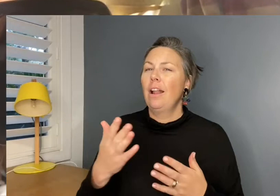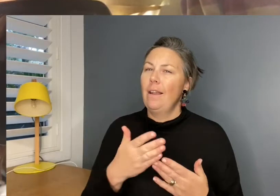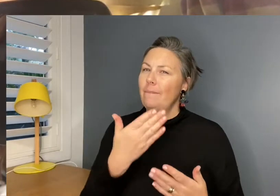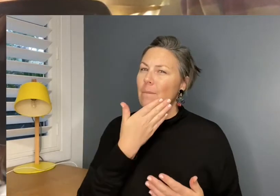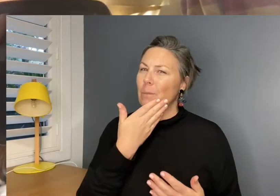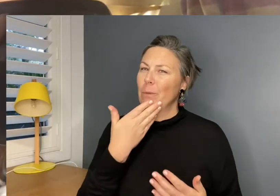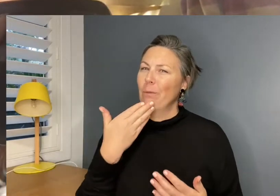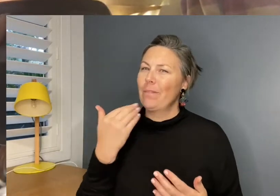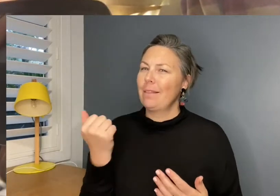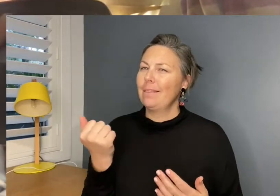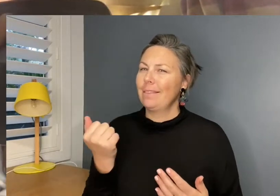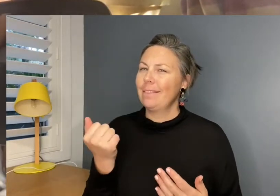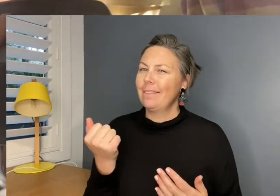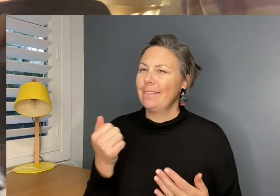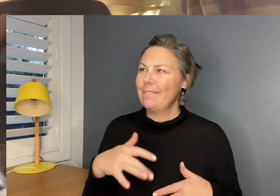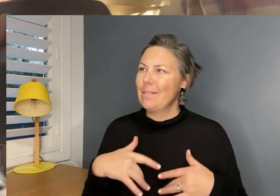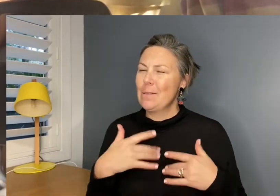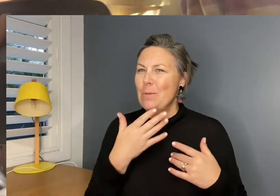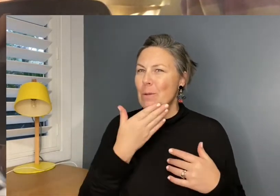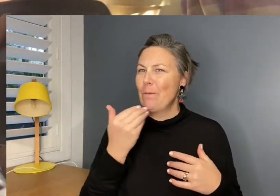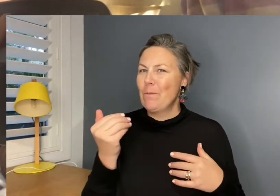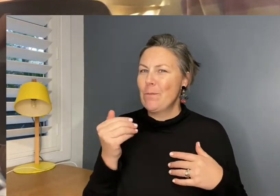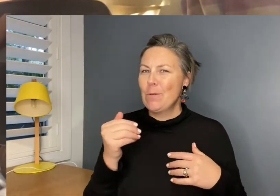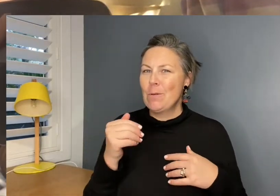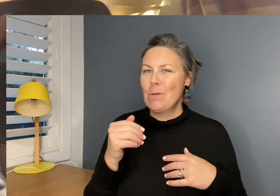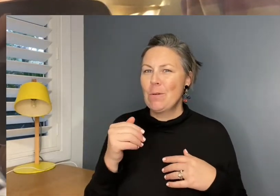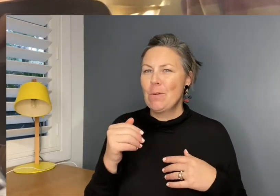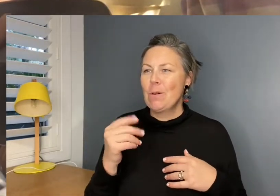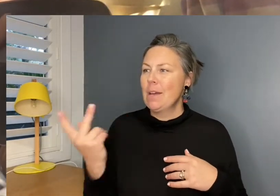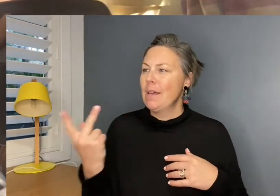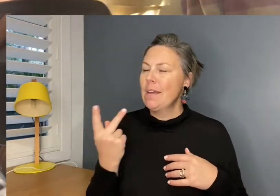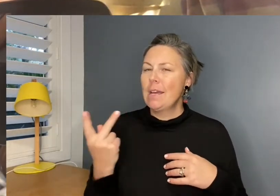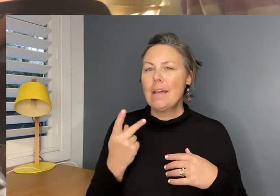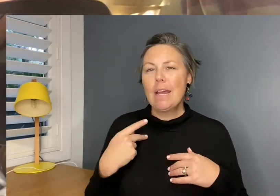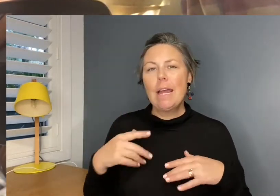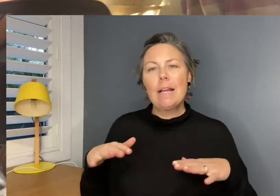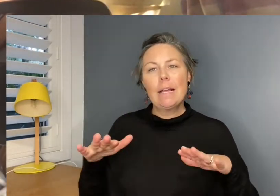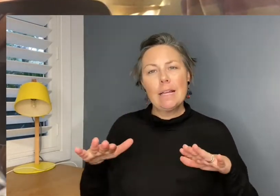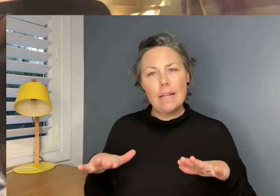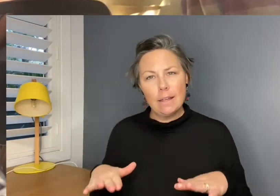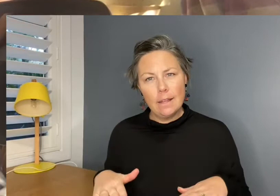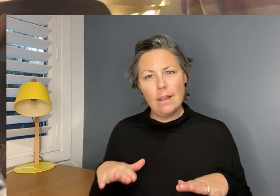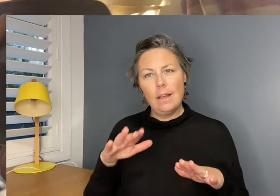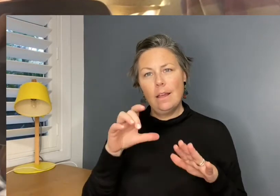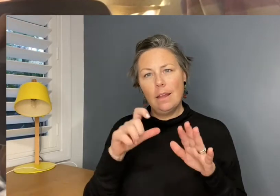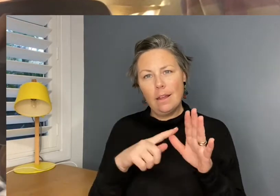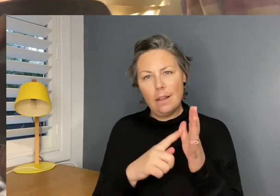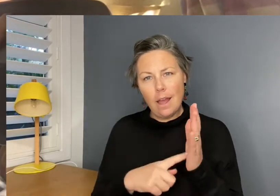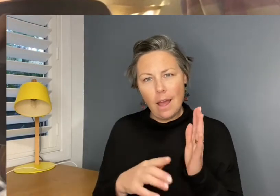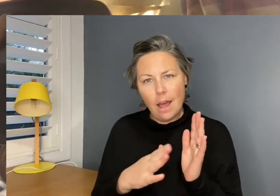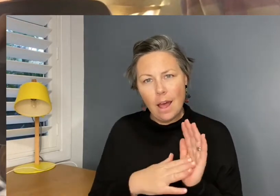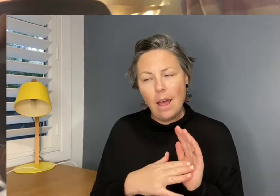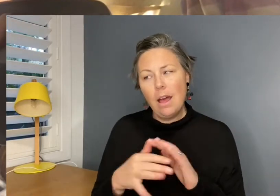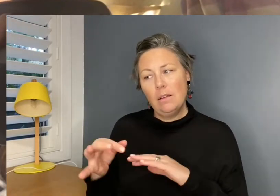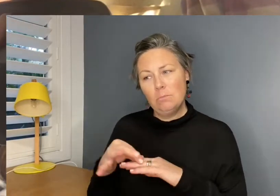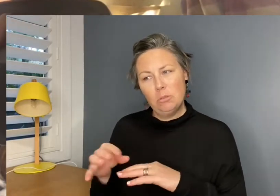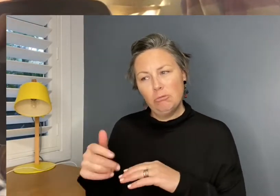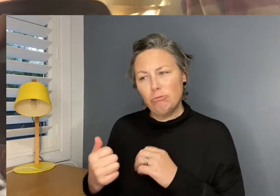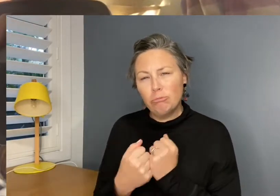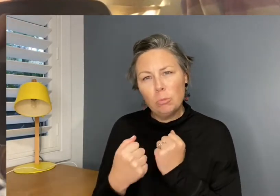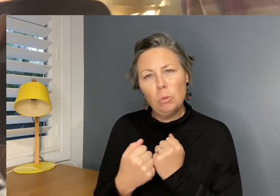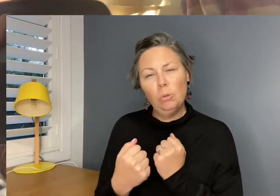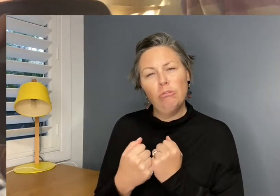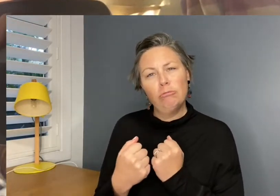And the morning, like this was a really beautiful time. Like by this stage, Aiden and I were very calm about it. Like he